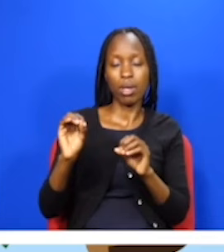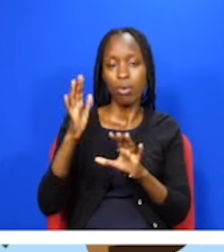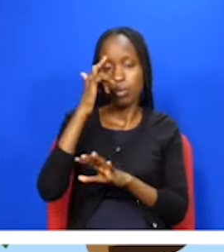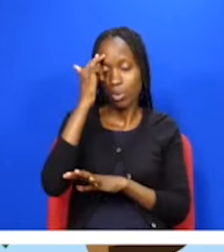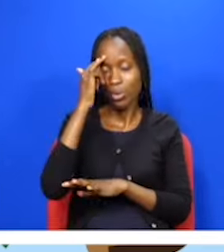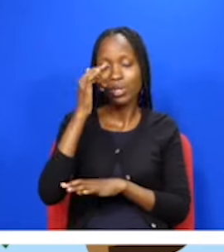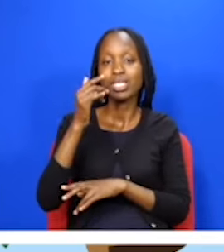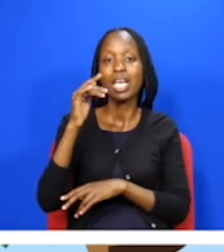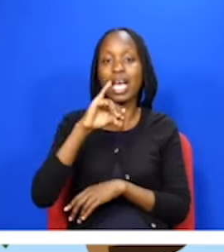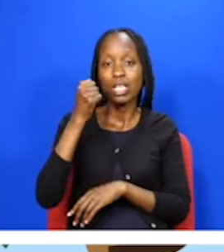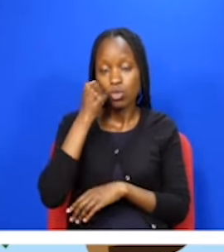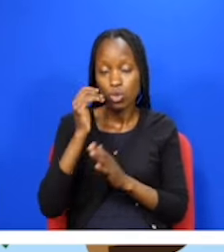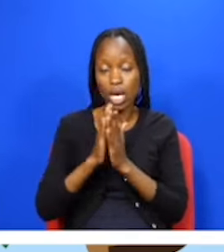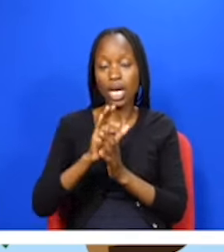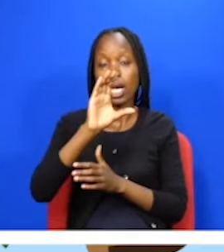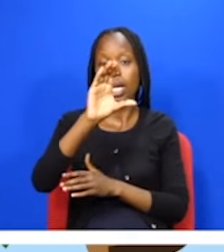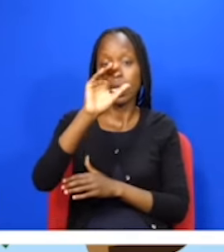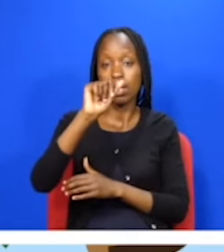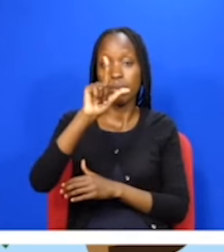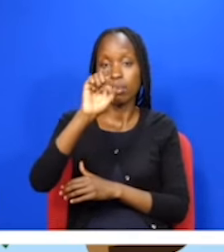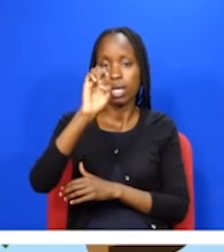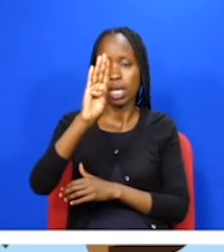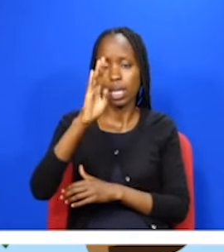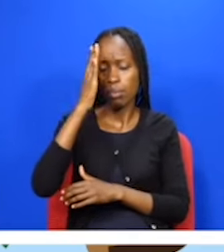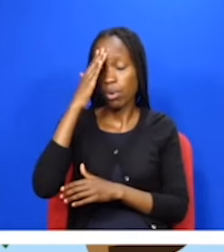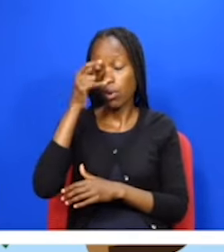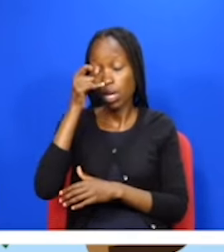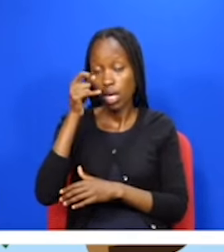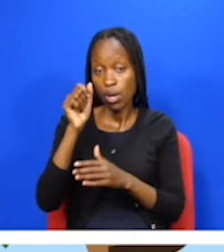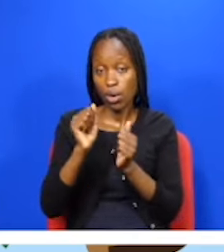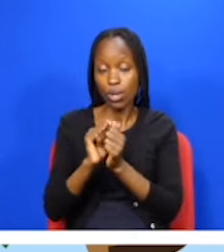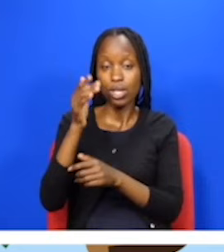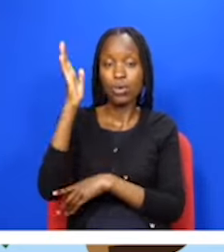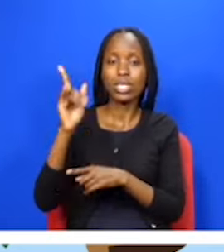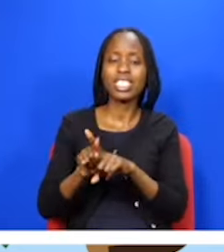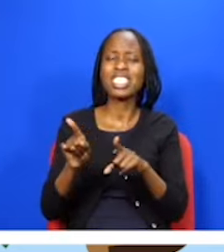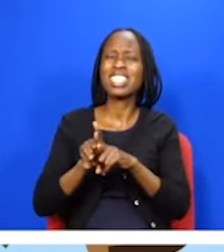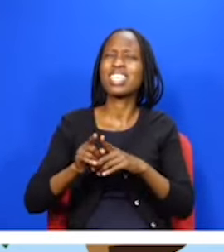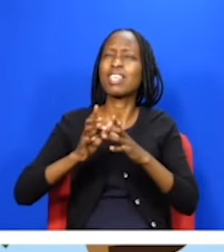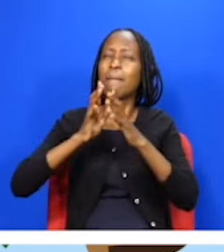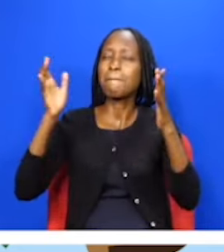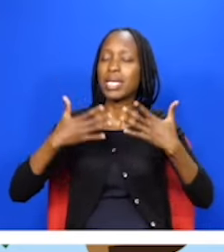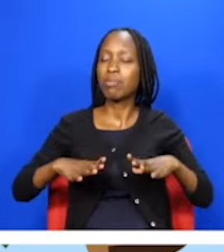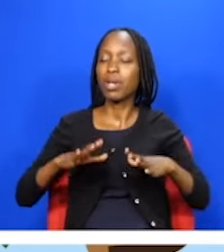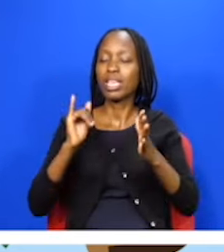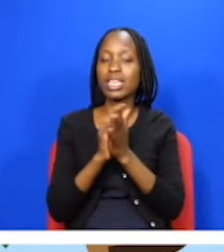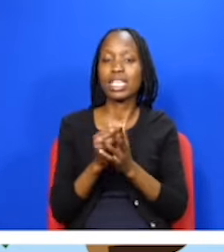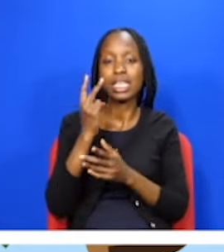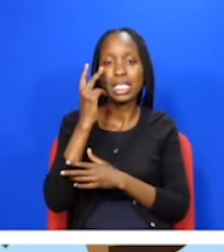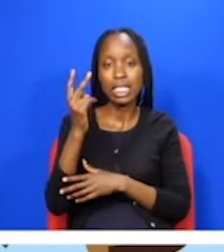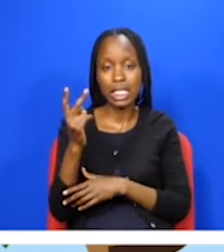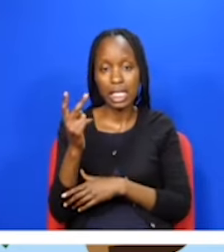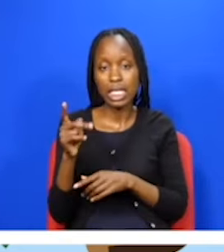knew that with God on their side, even those mighty people that they had seen there, even